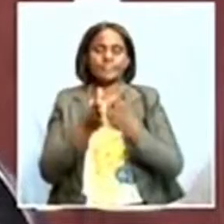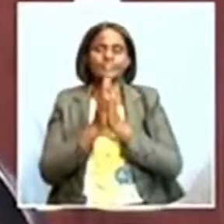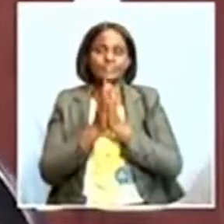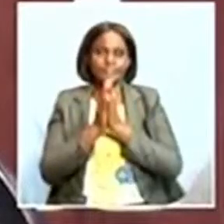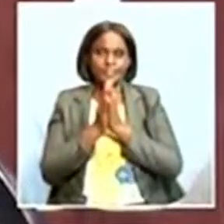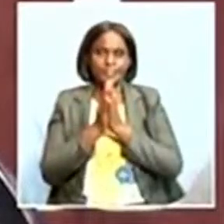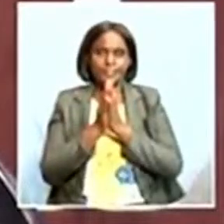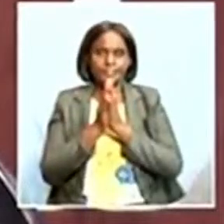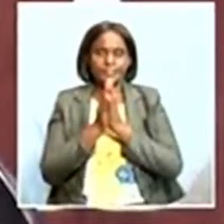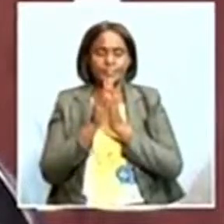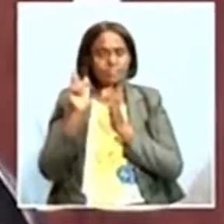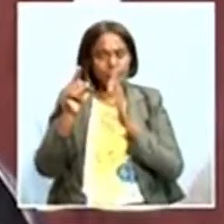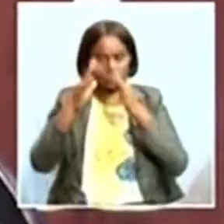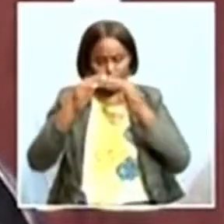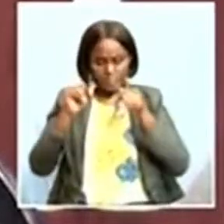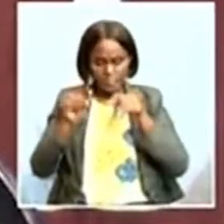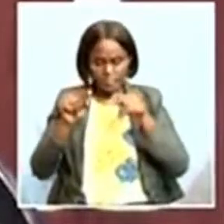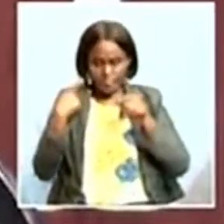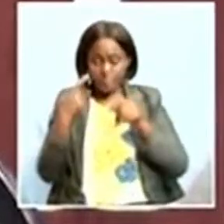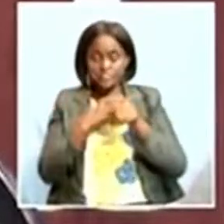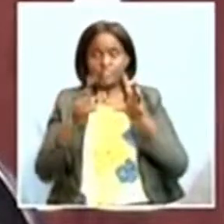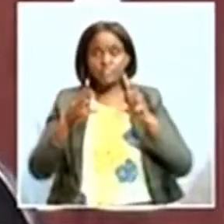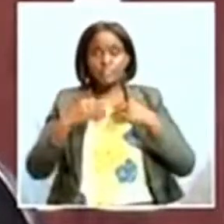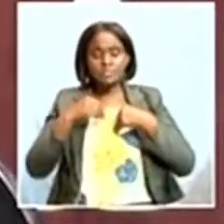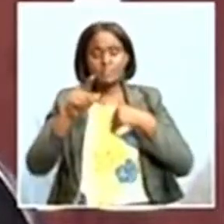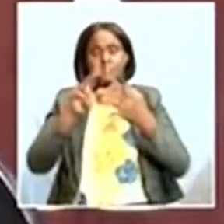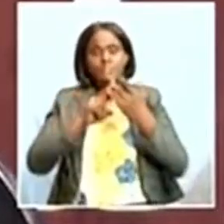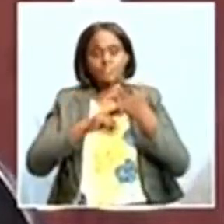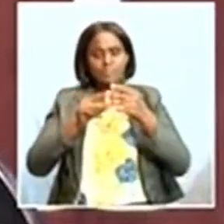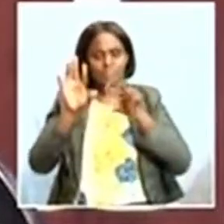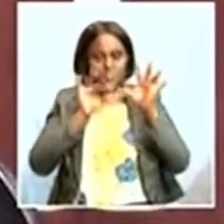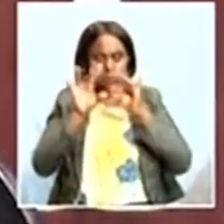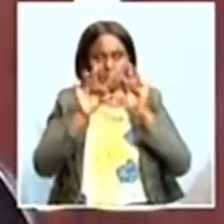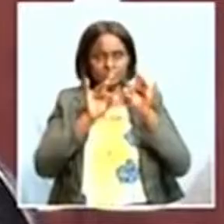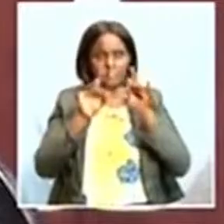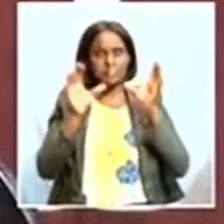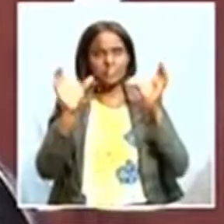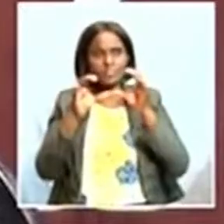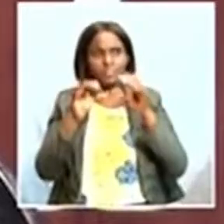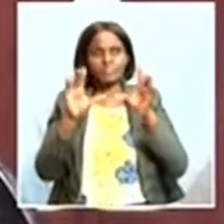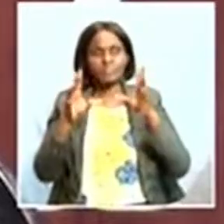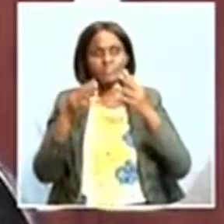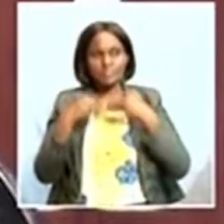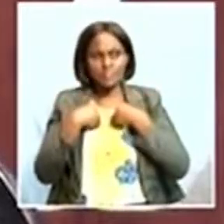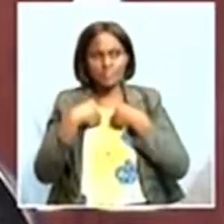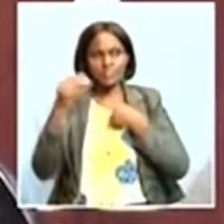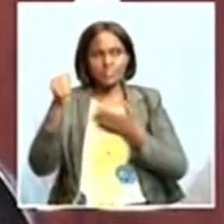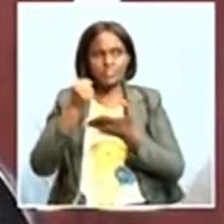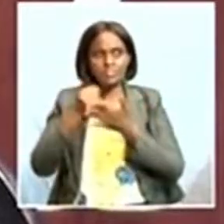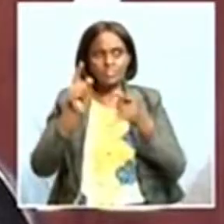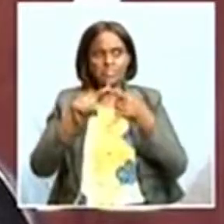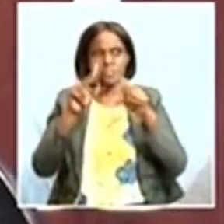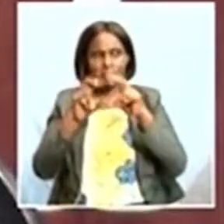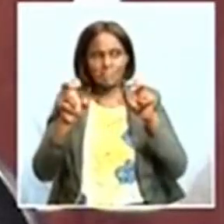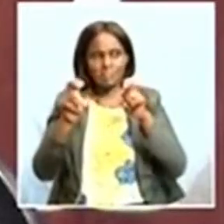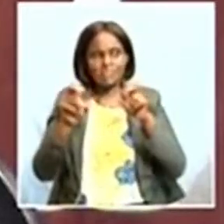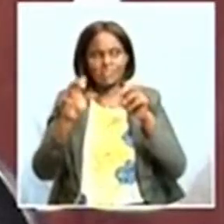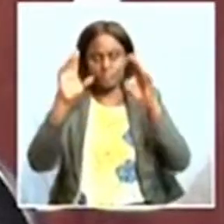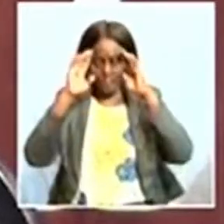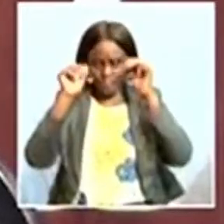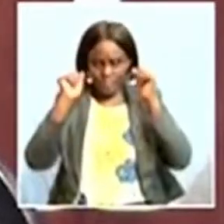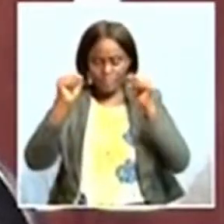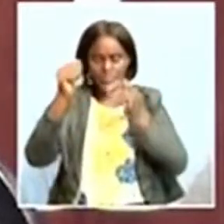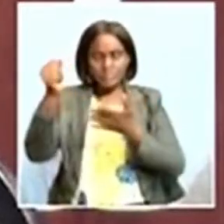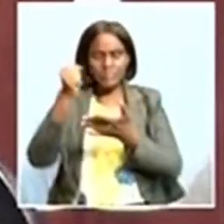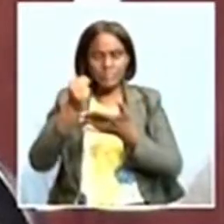wanted to urge that the House do adopt the report of the Parliamentary Select Committee appointed to scrutinize the presidential appointment